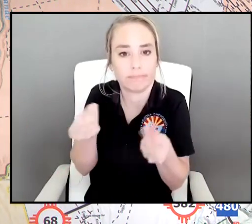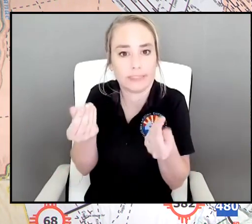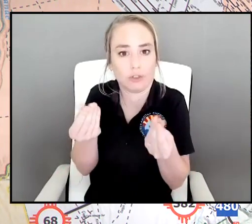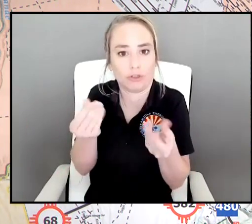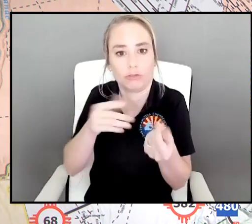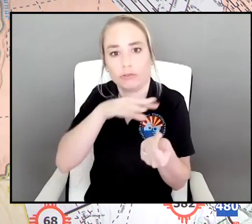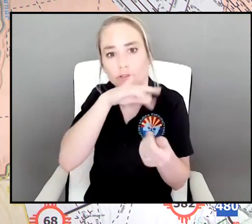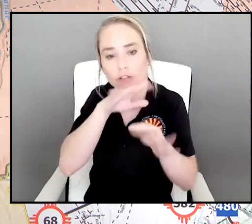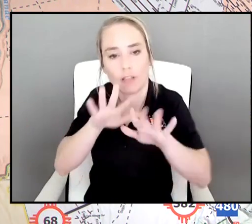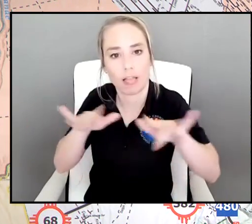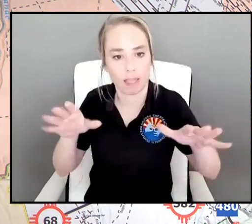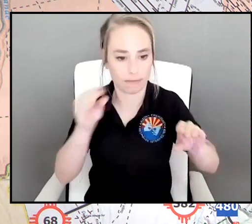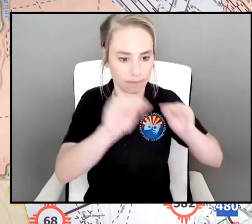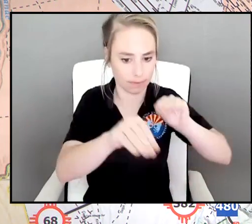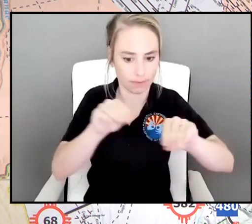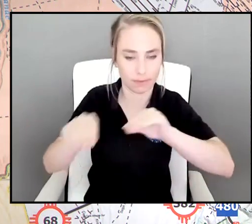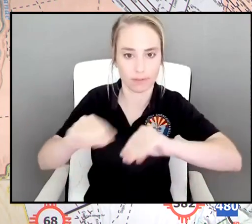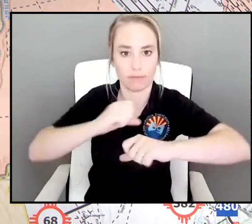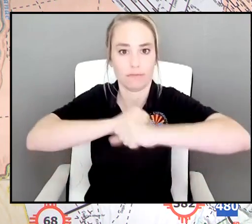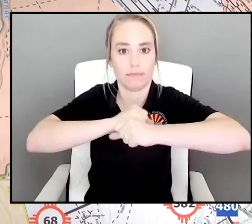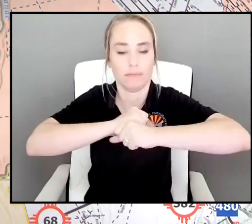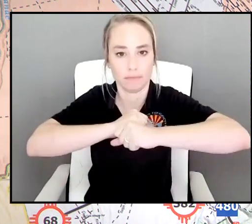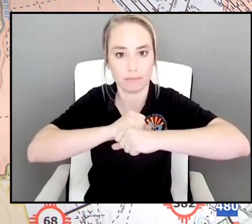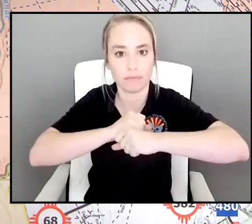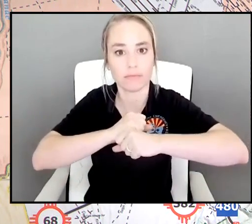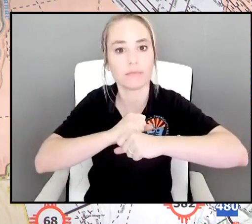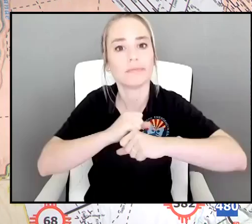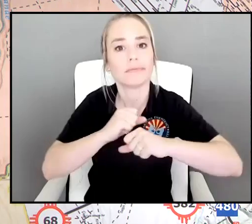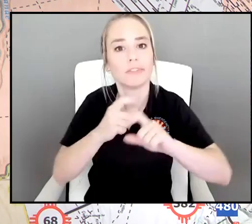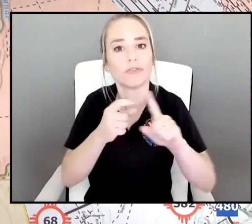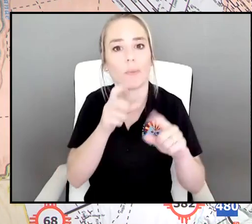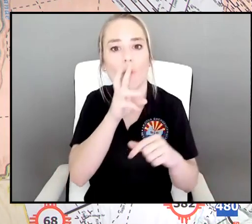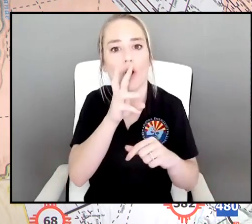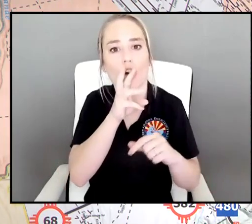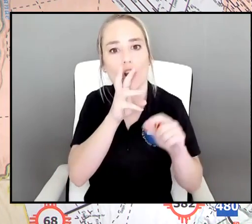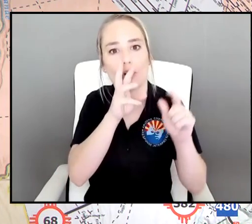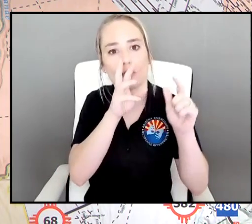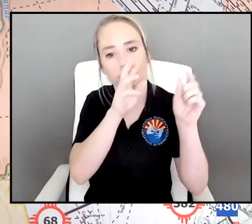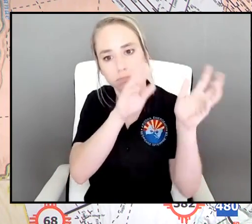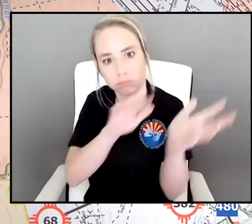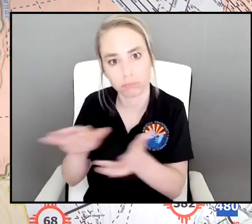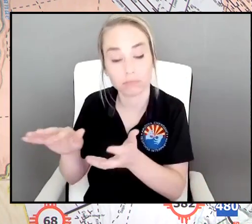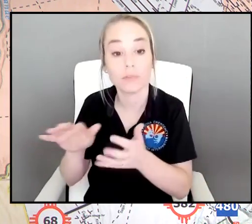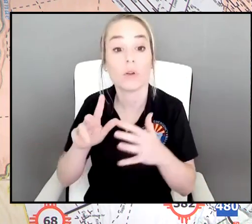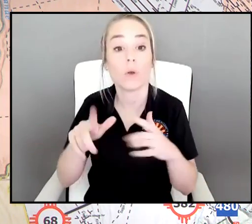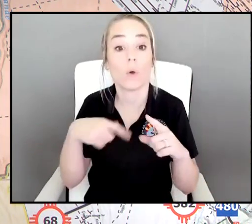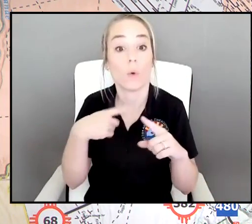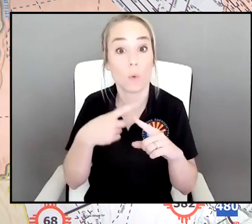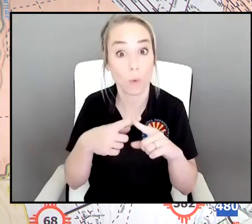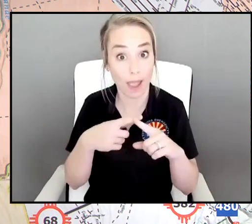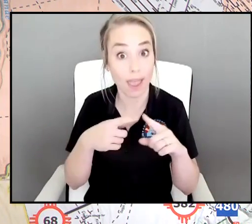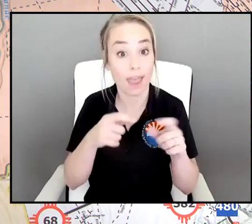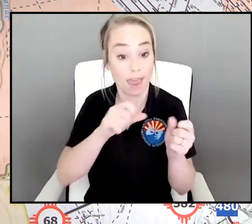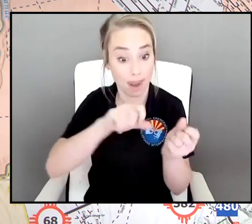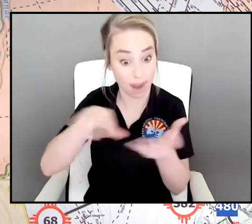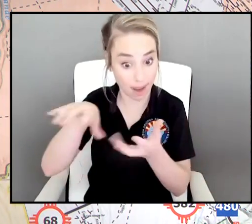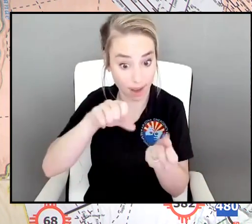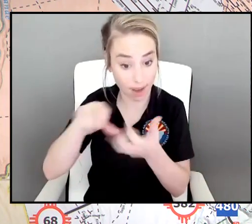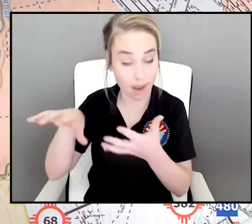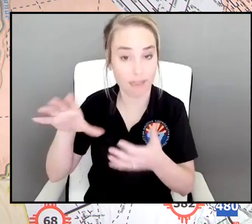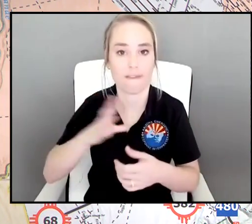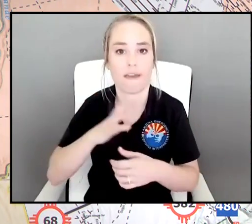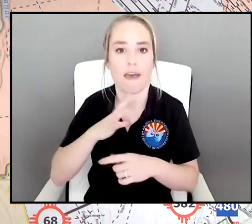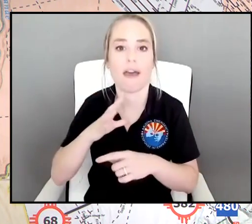make better drainage along that road. So as they go and they get the material out that they need, then they're going back